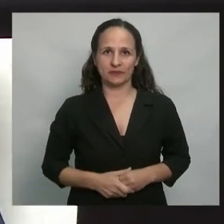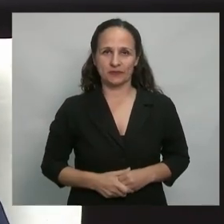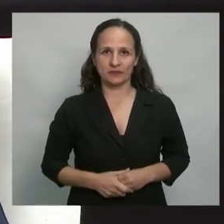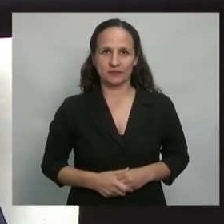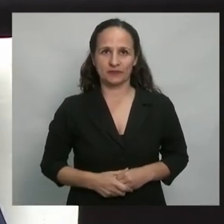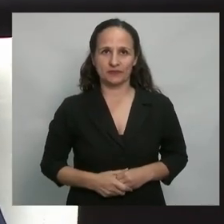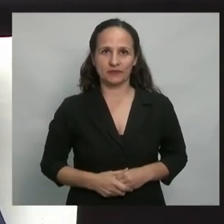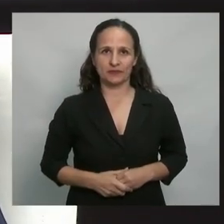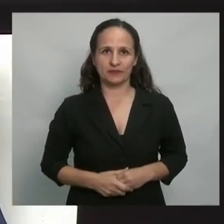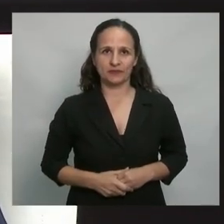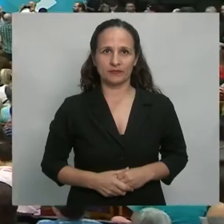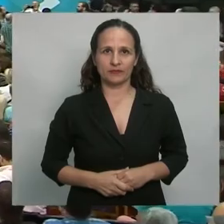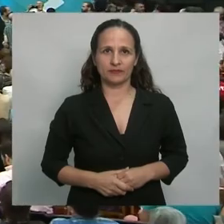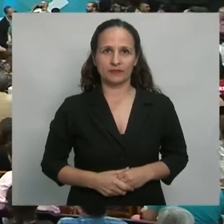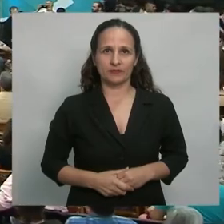Start.